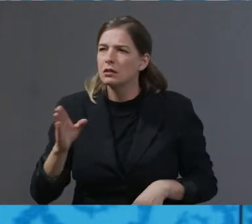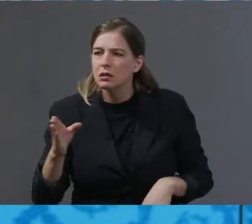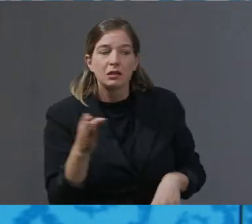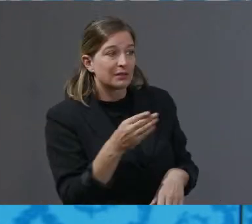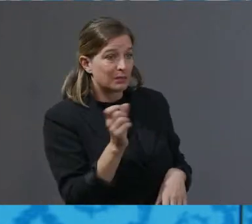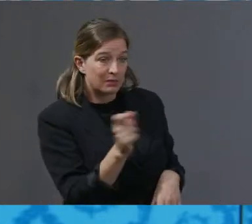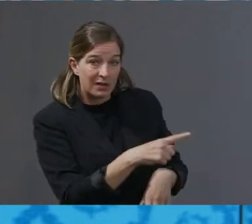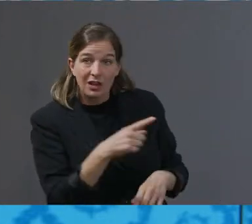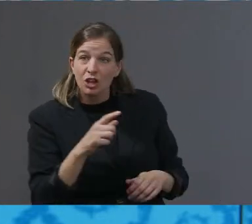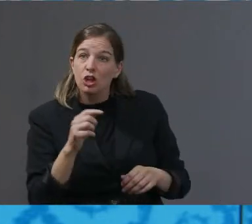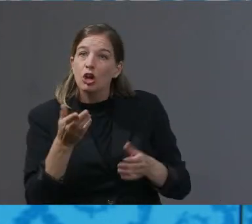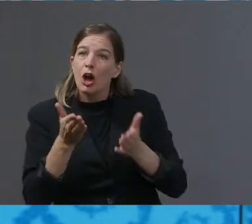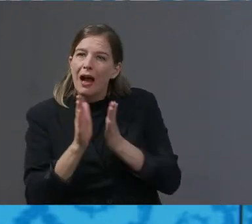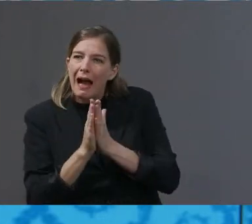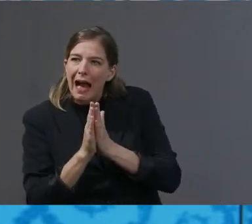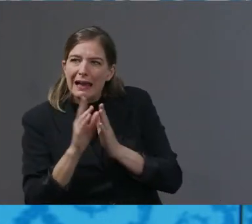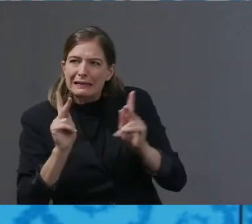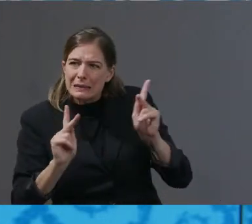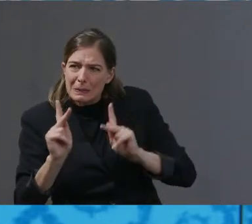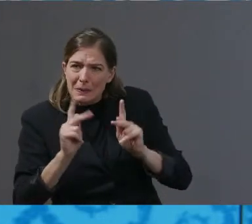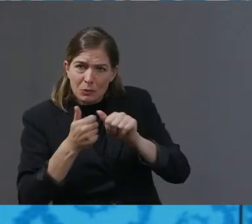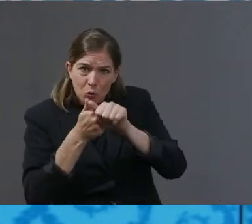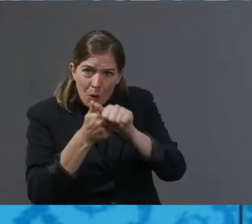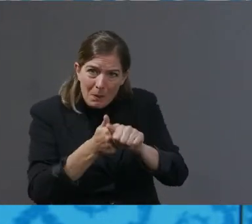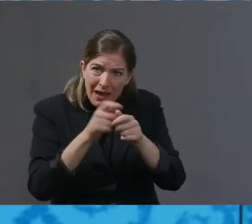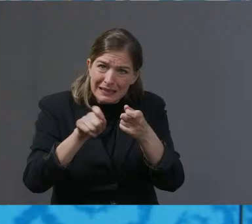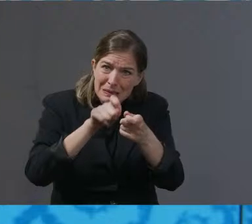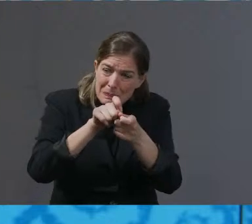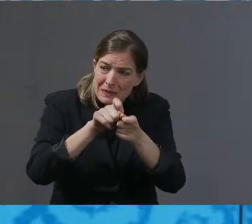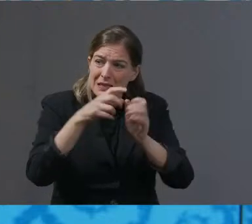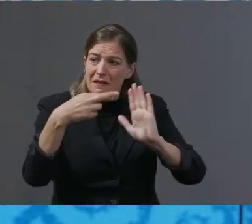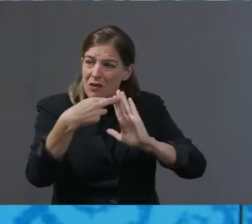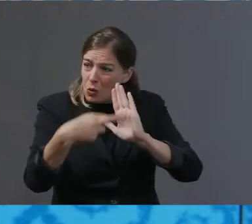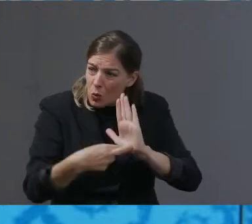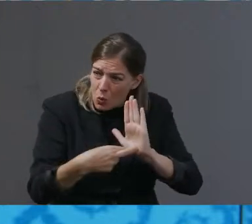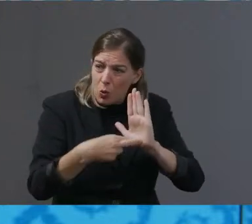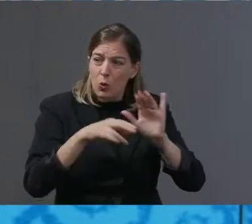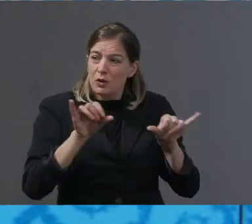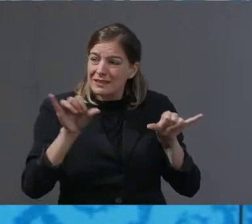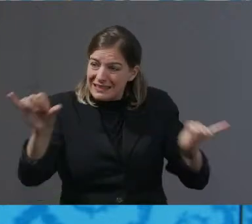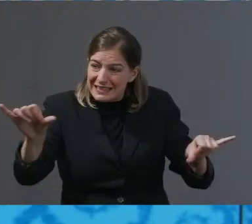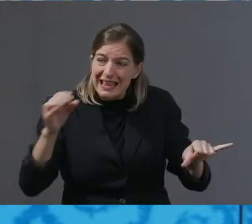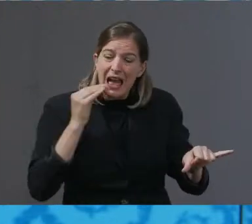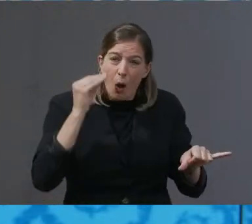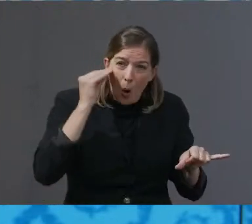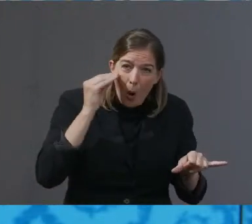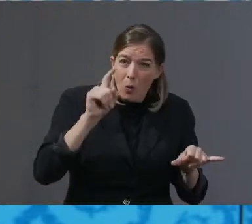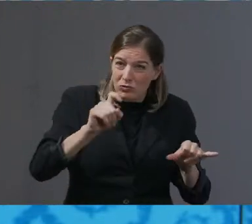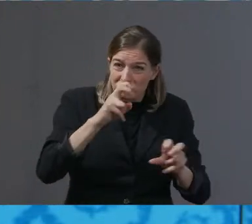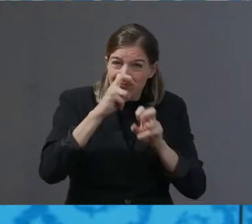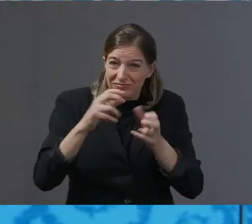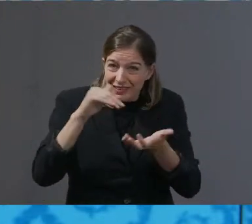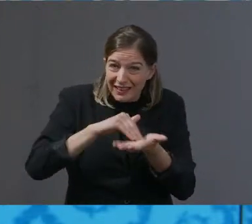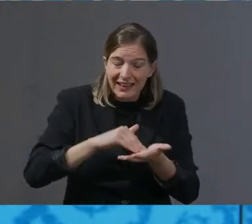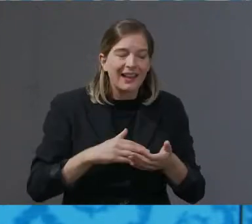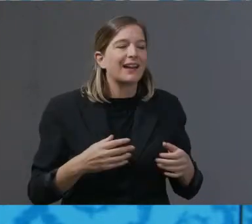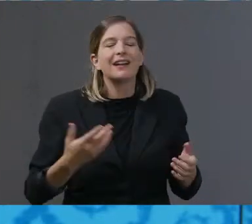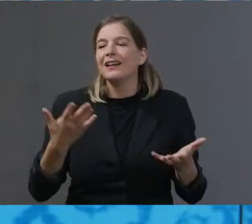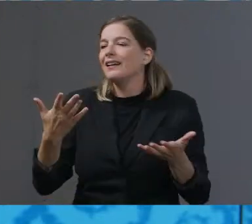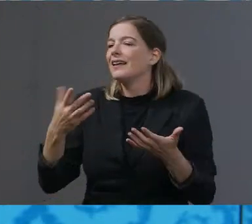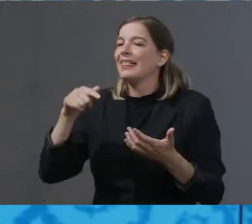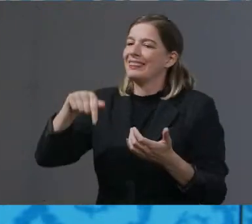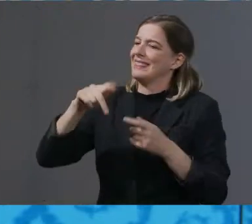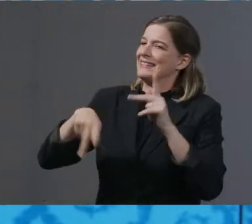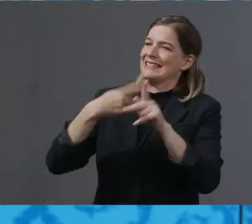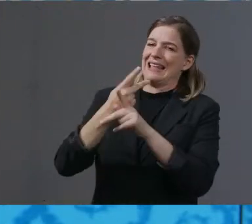once the stay-at-home order lifted, like from the very beginning? I imagine in a setting like this that hindsight's always going to be 20/20. We're going to make